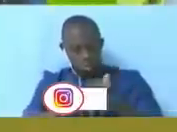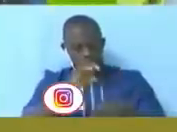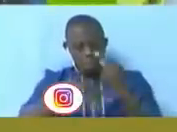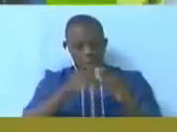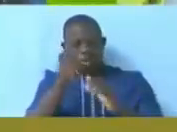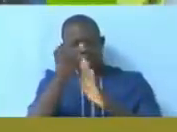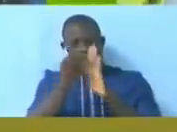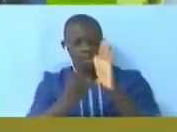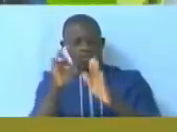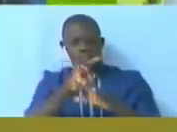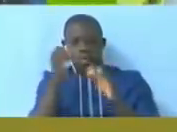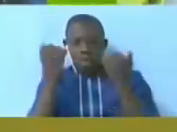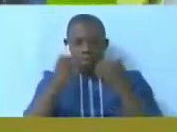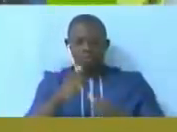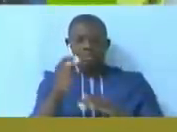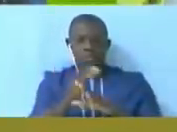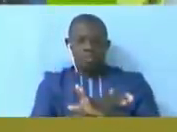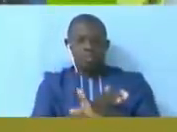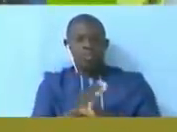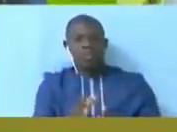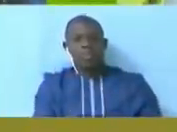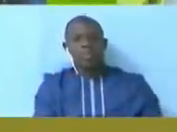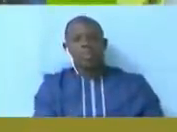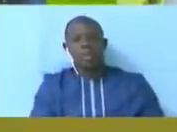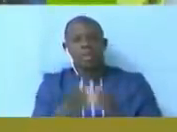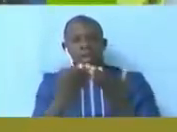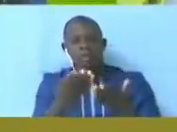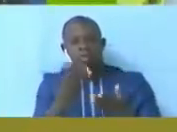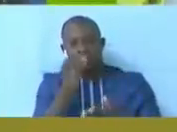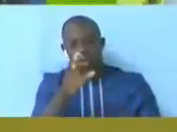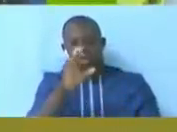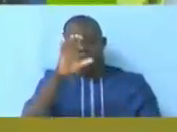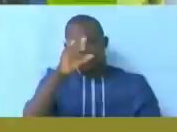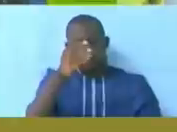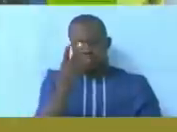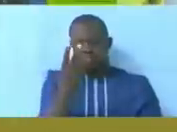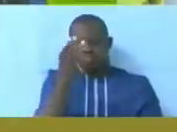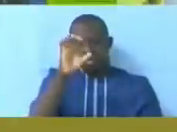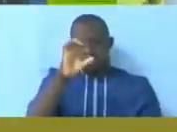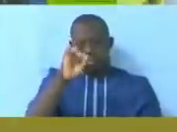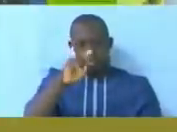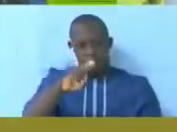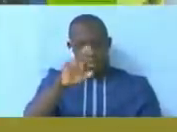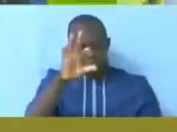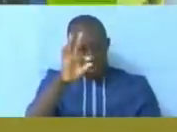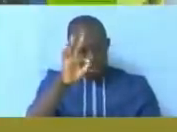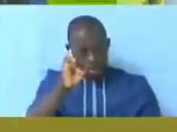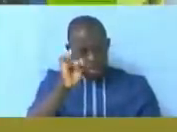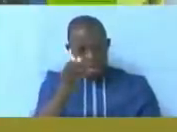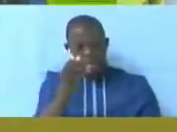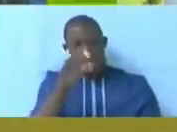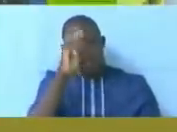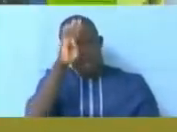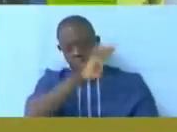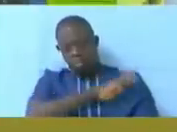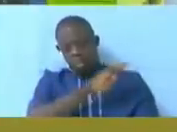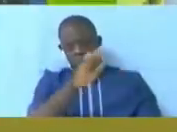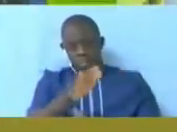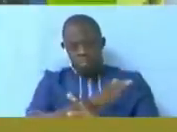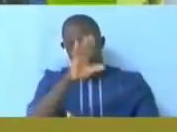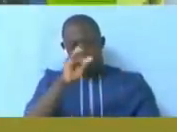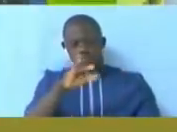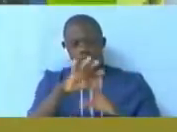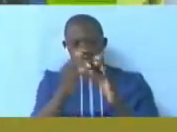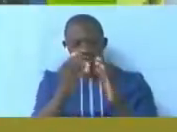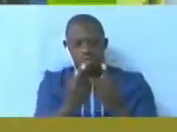kisikizi. They charged the two Conte brothers. Ning Conte koto ni ndoko ni narna tu miro de ikango ida. And let me say this.